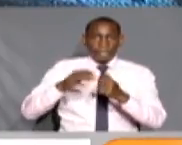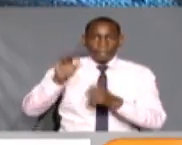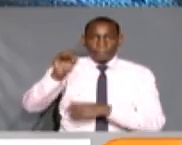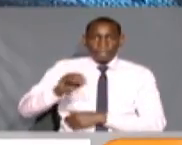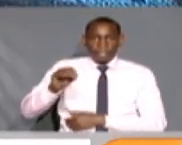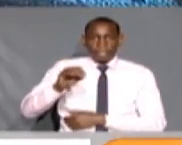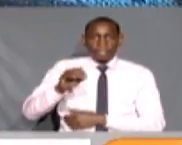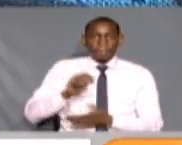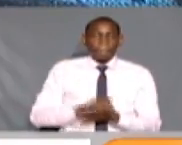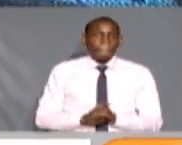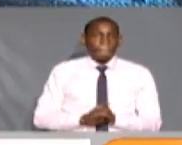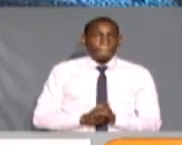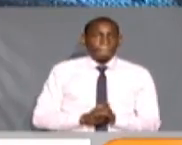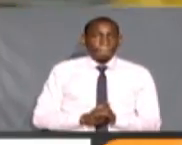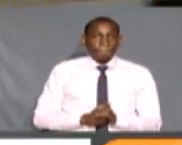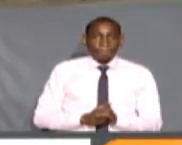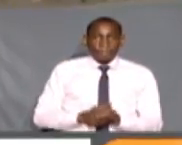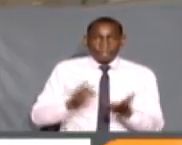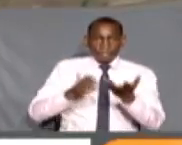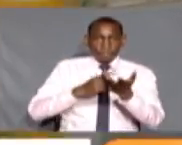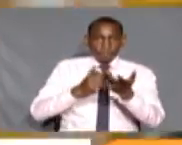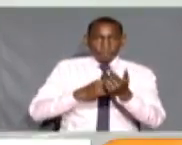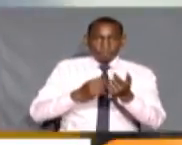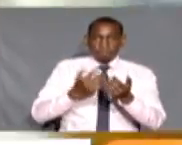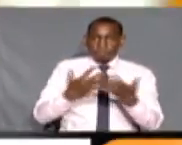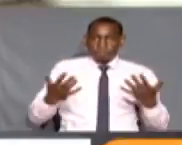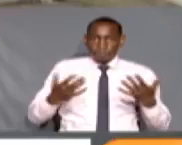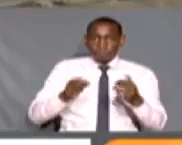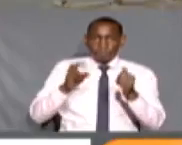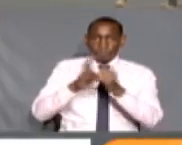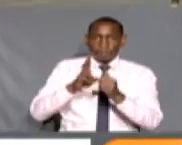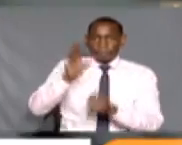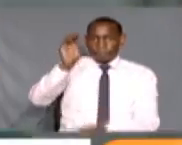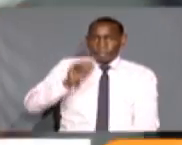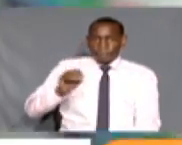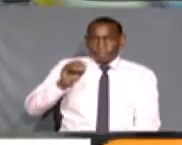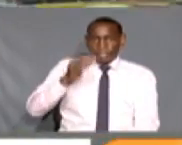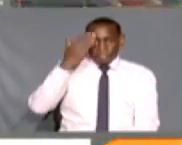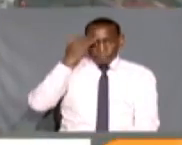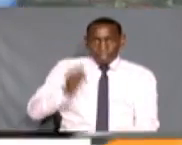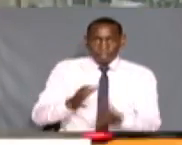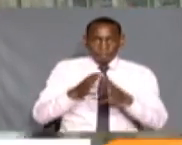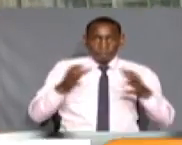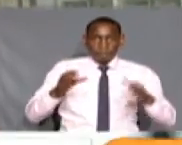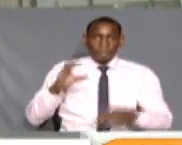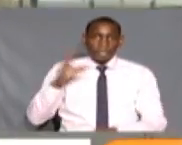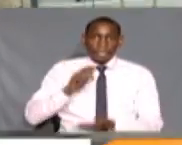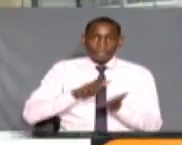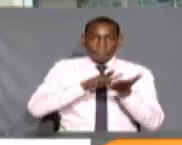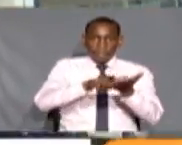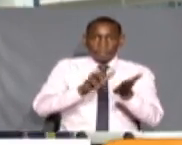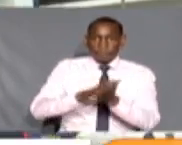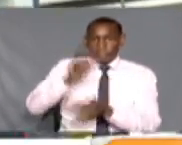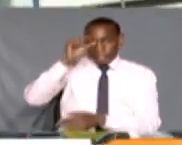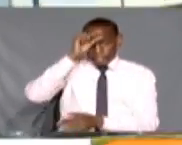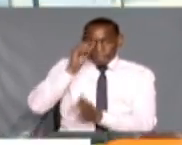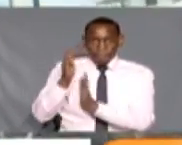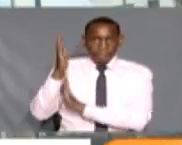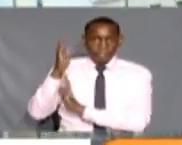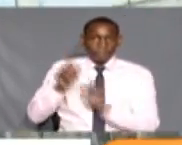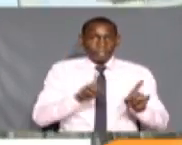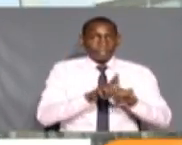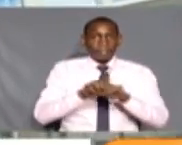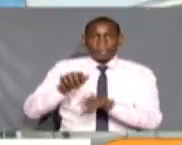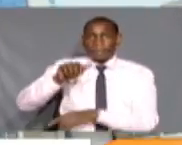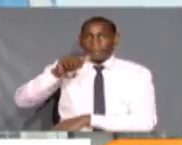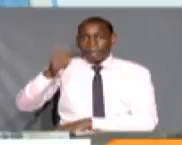in impairment. Total assets grew by 12% year on year, driven by growth in customer loans, government securities, as well as